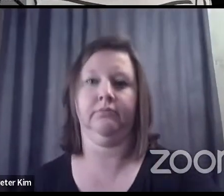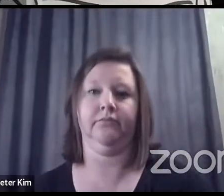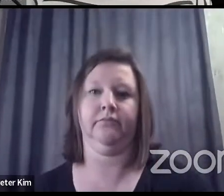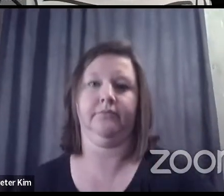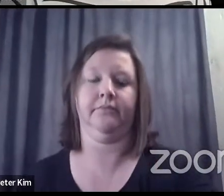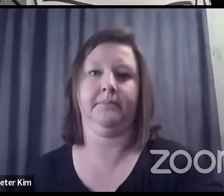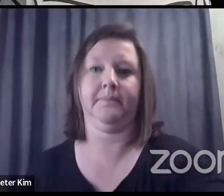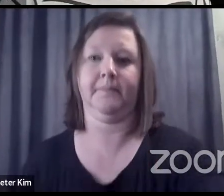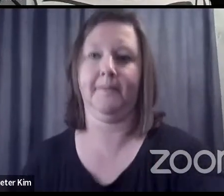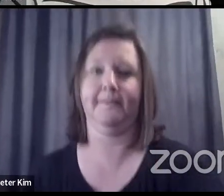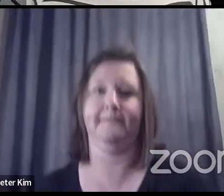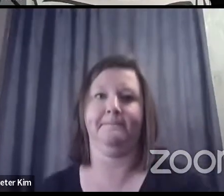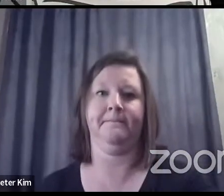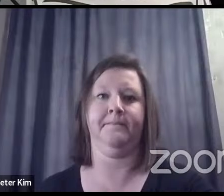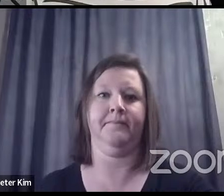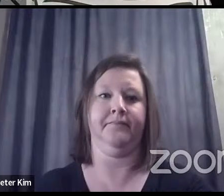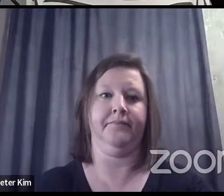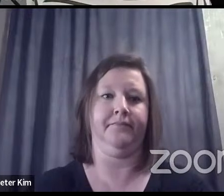time.